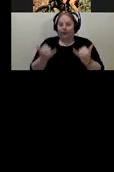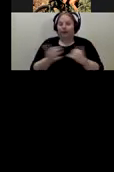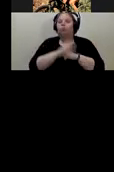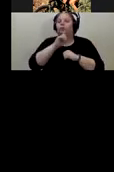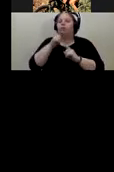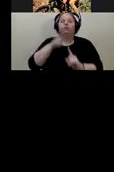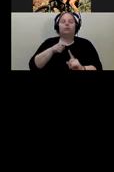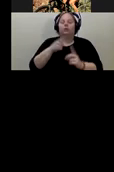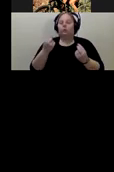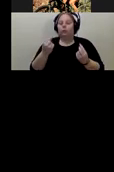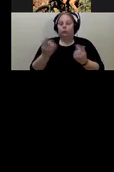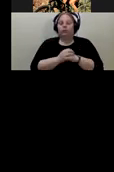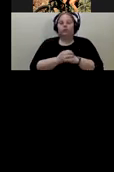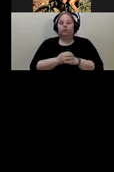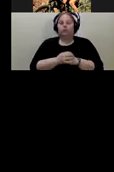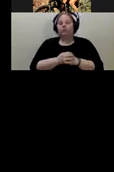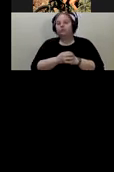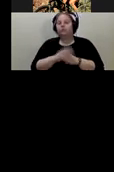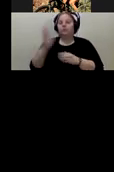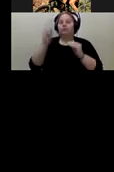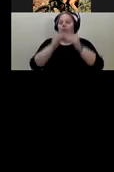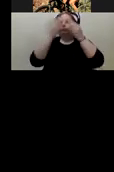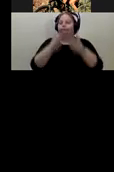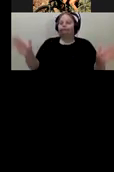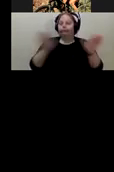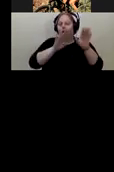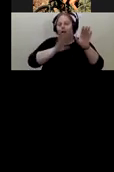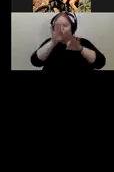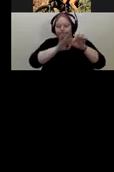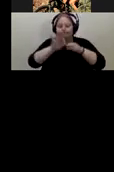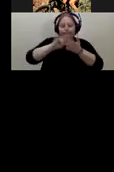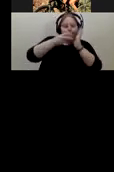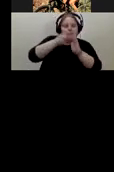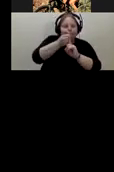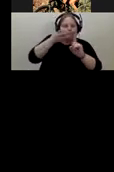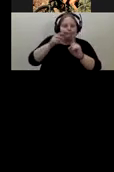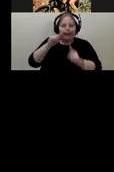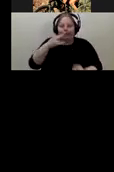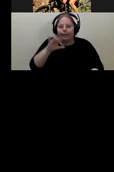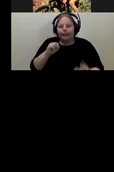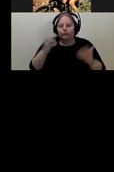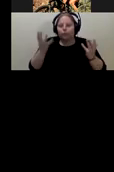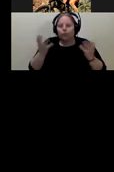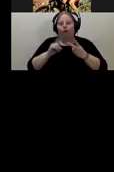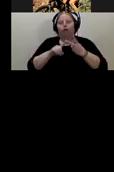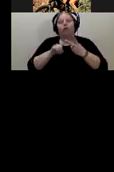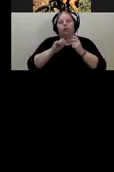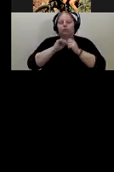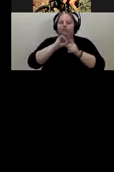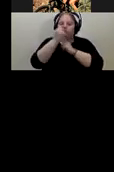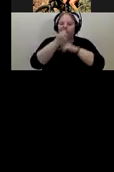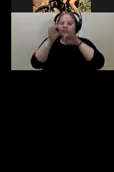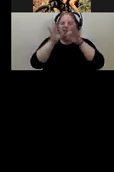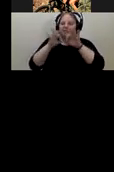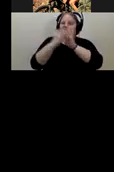to kind of look broadly at the definition of ethics. We're going to process through some situations with as